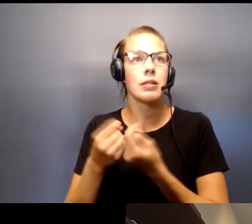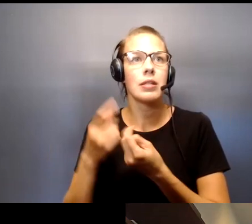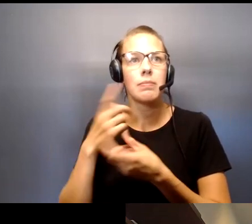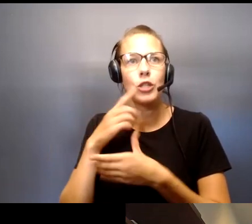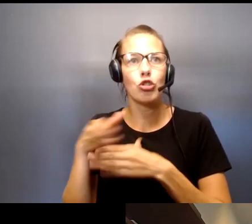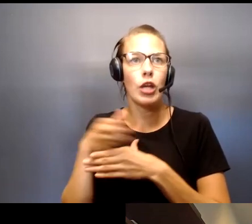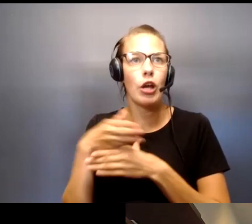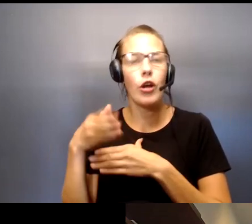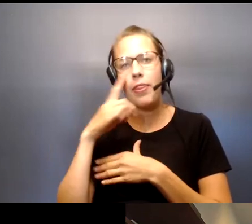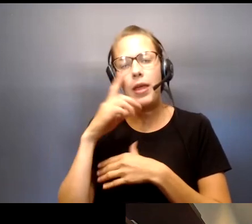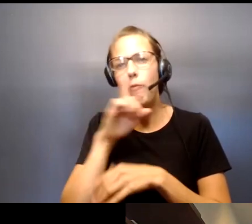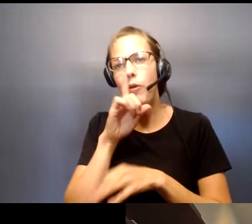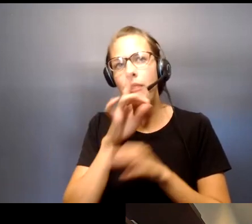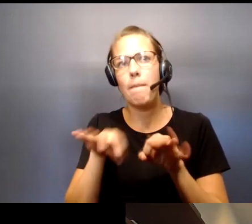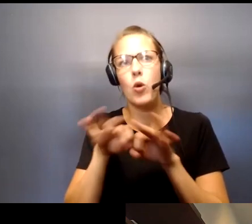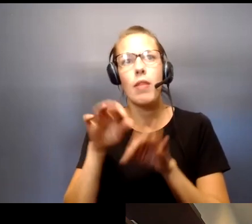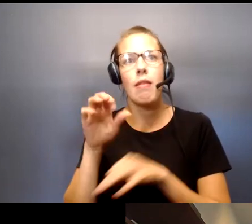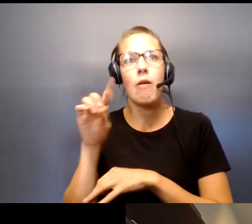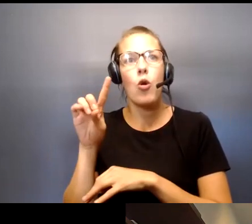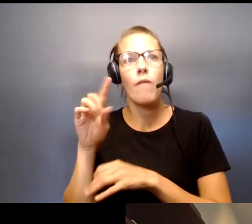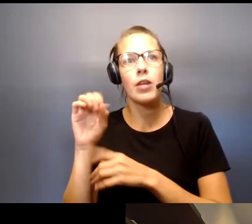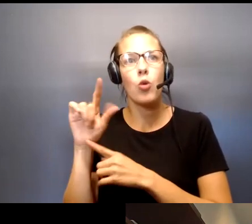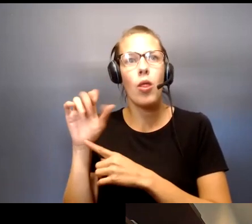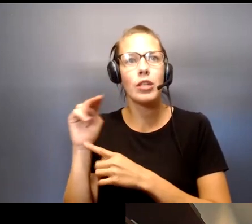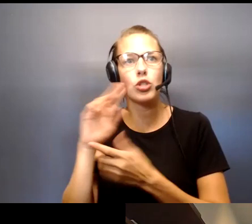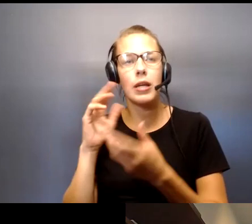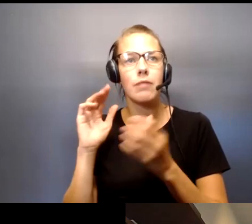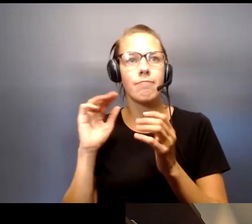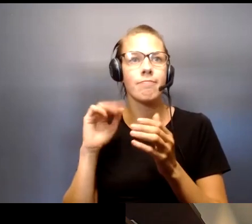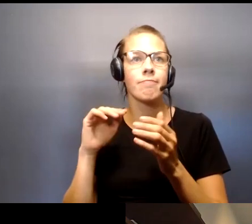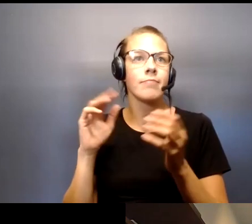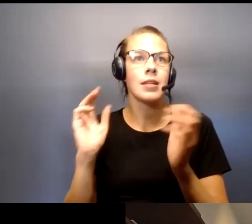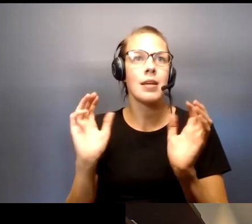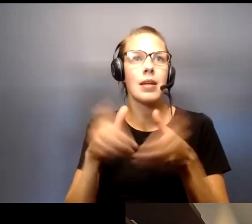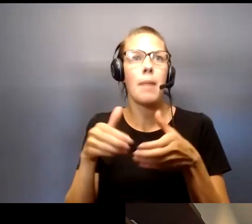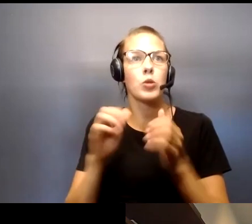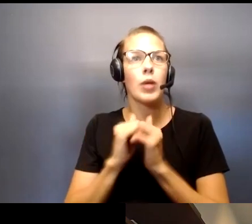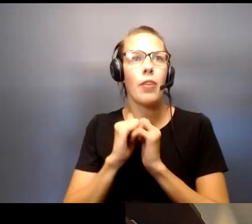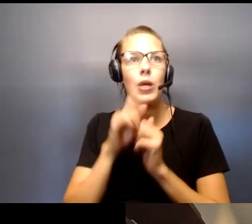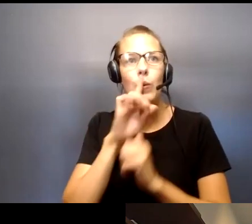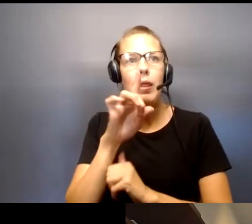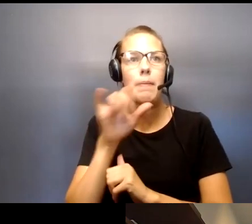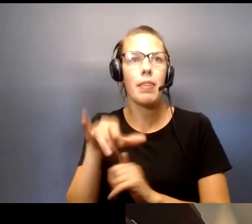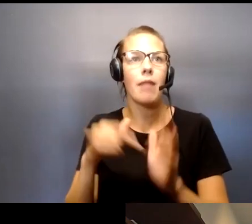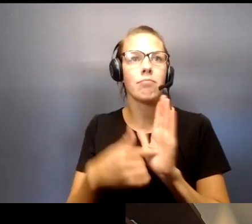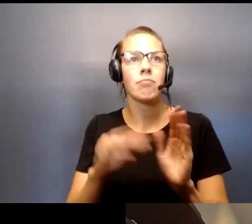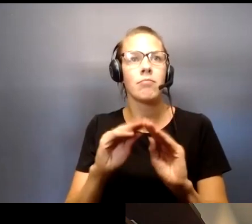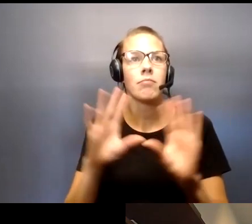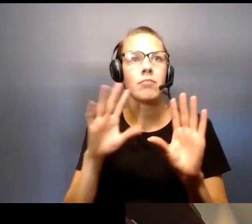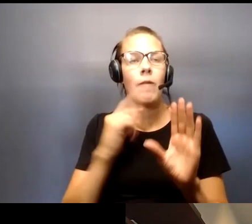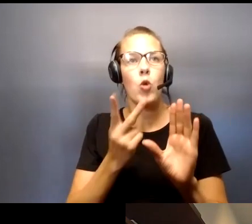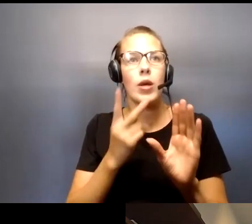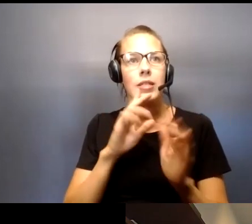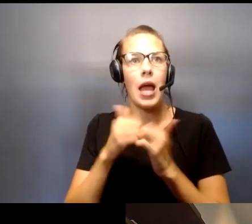share. And I think it's really important that the COVID Coalition has come together to really be that defining voice for how